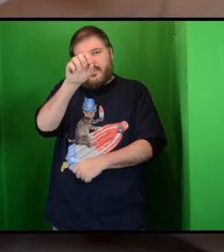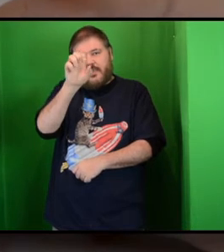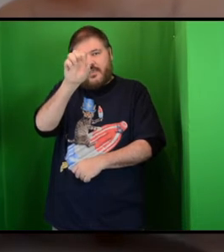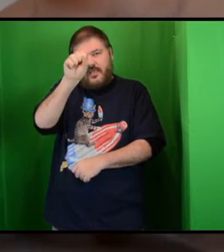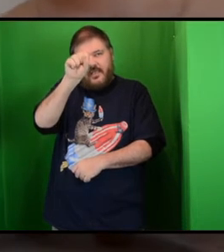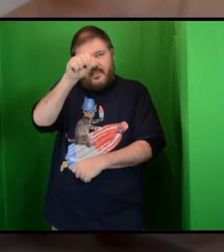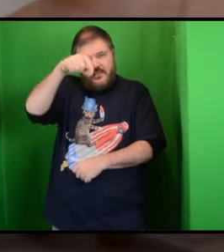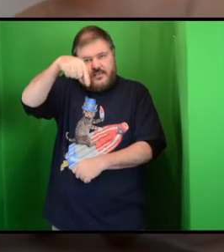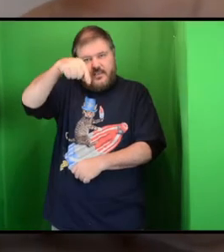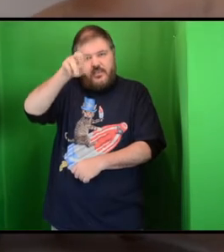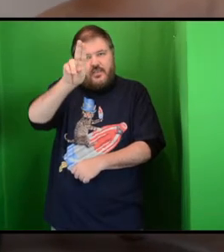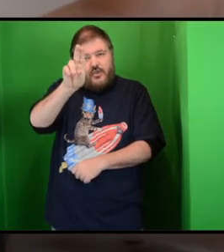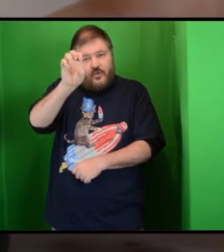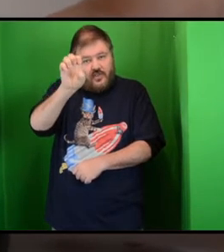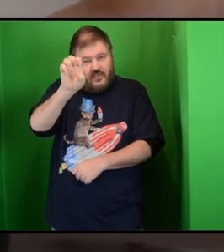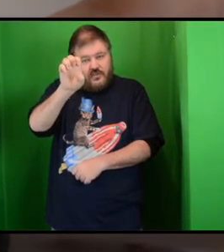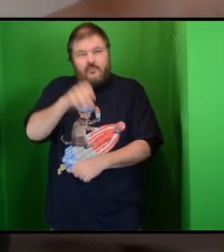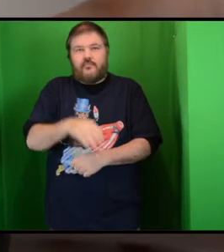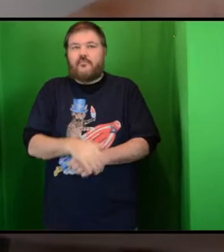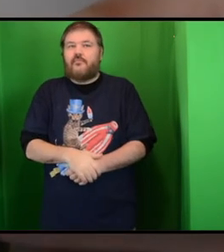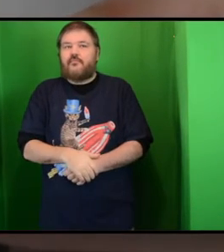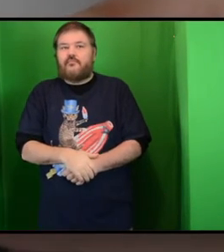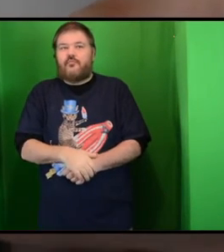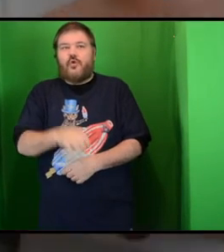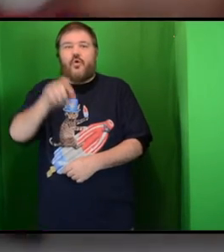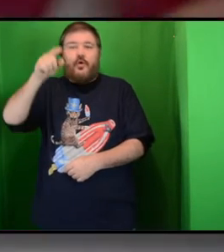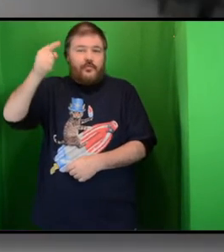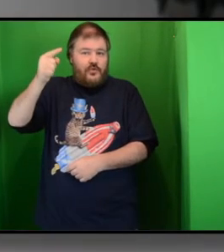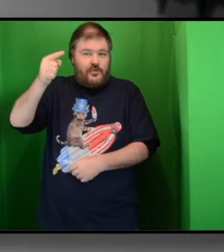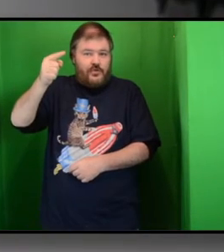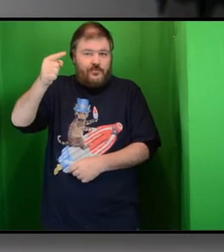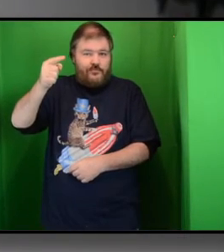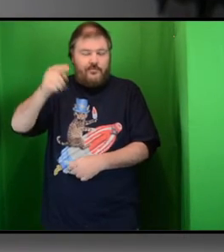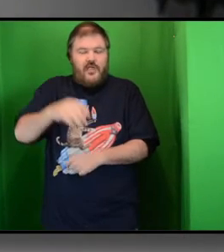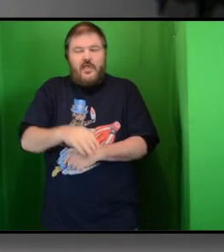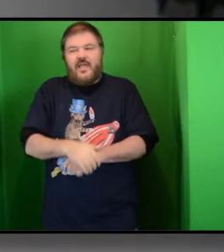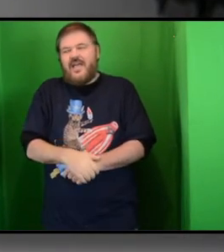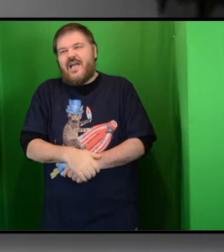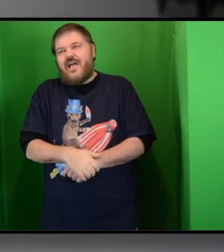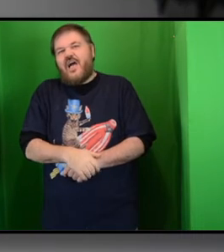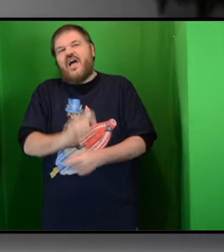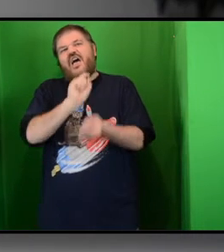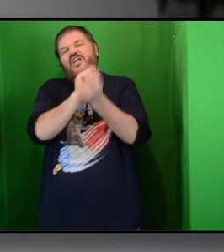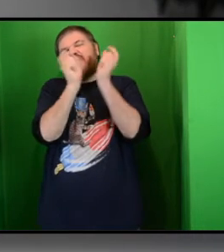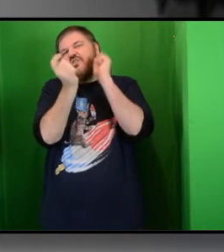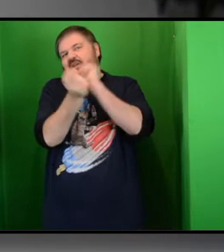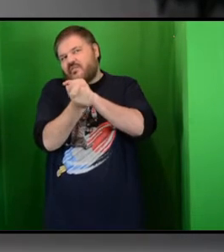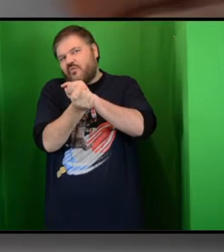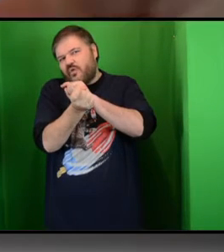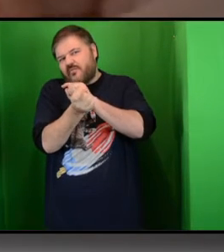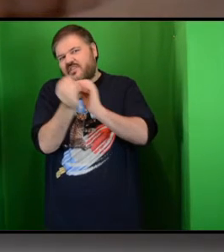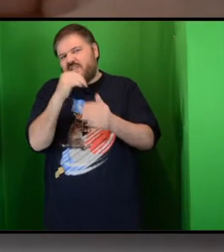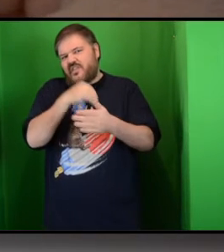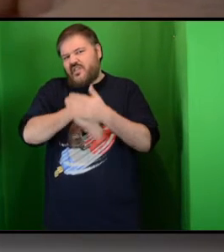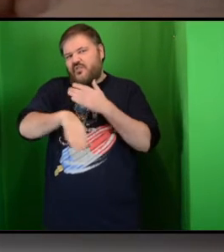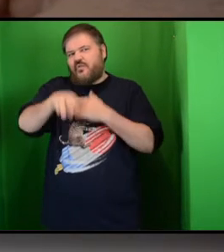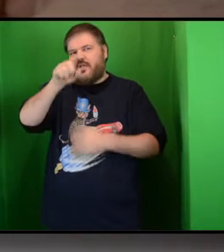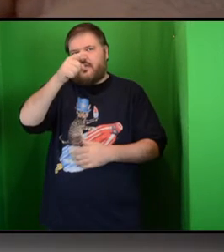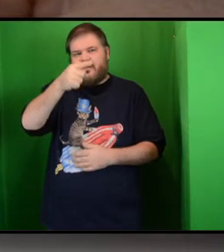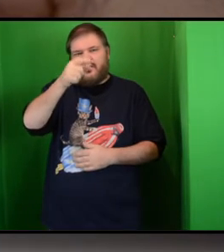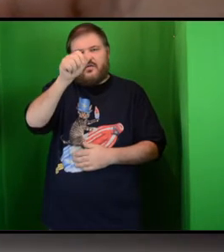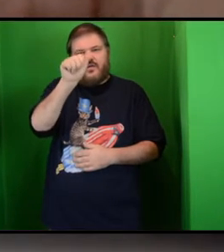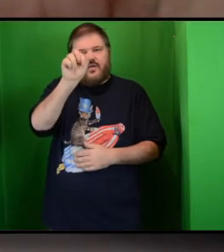nice. I really do like Grotusque. Repugnus, I think he's one of my